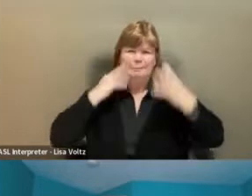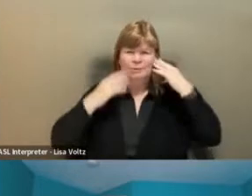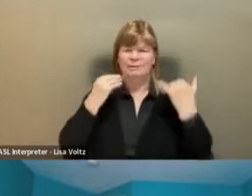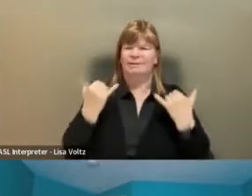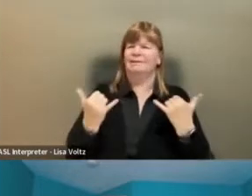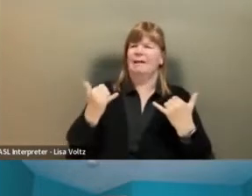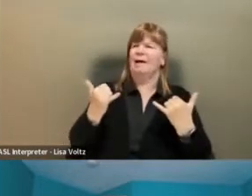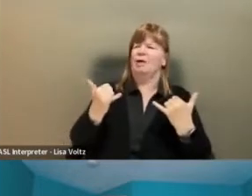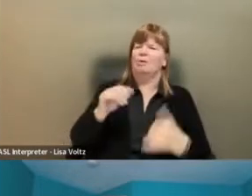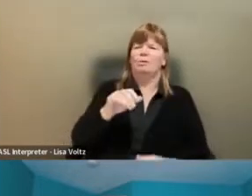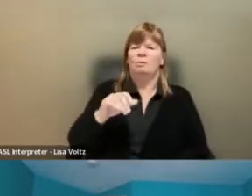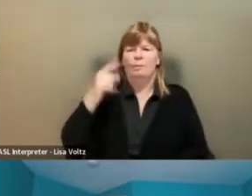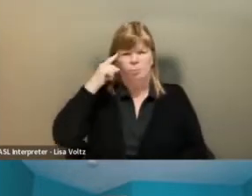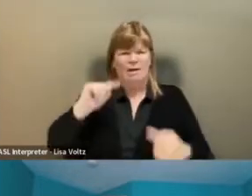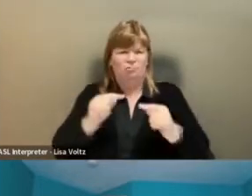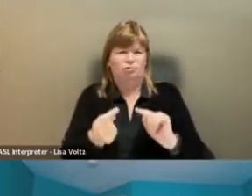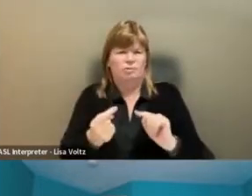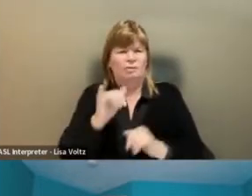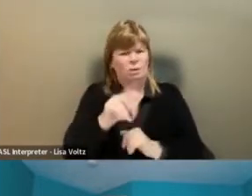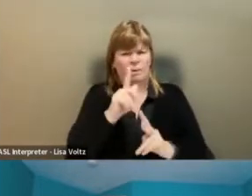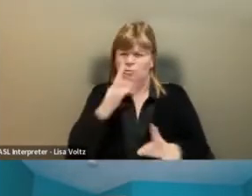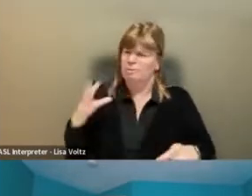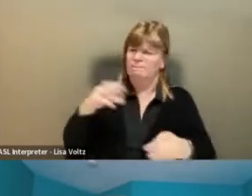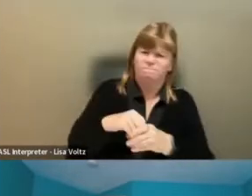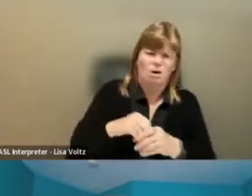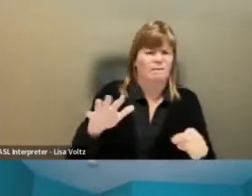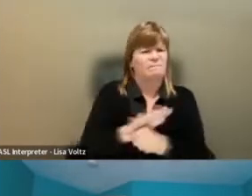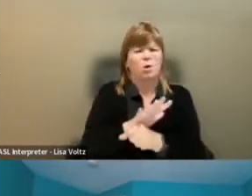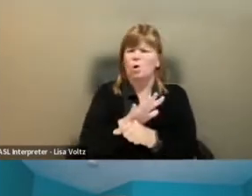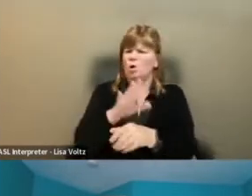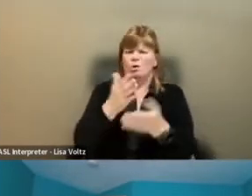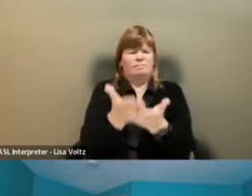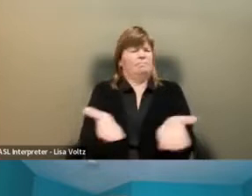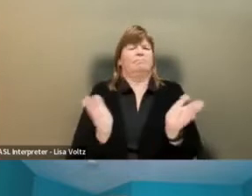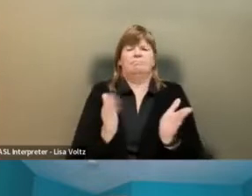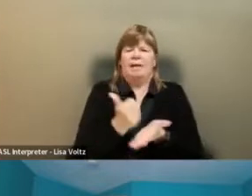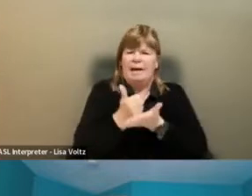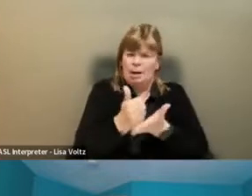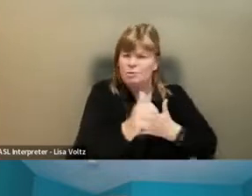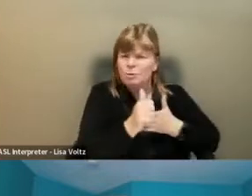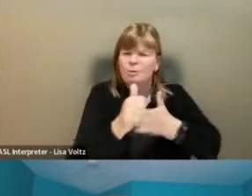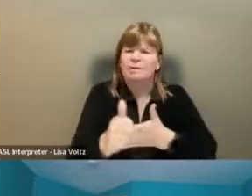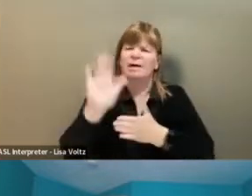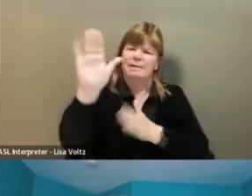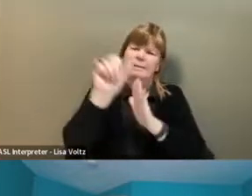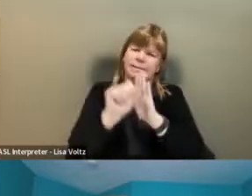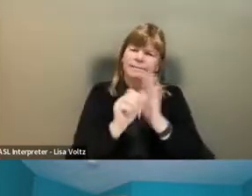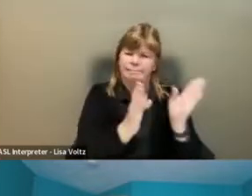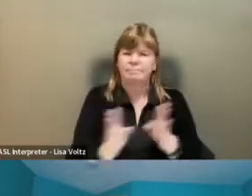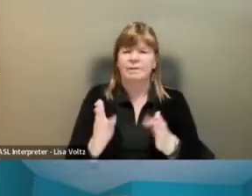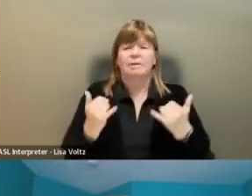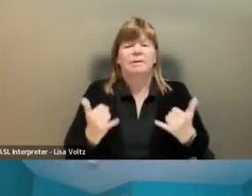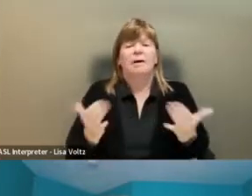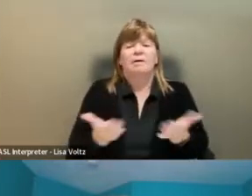that those folks should be at the table, should be fully participating members helping to guide state planning. Here with you today